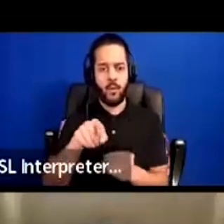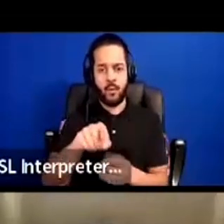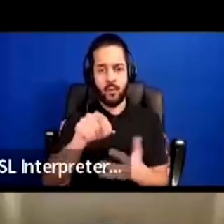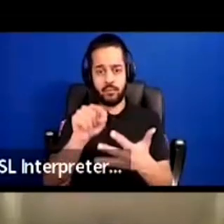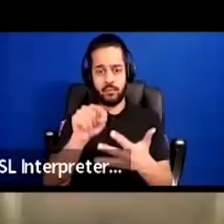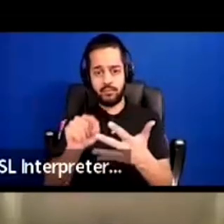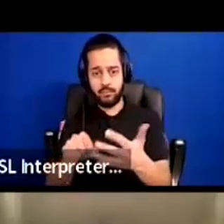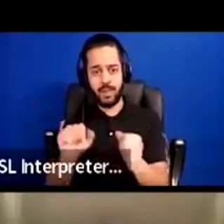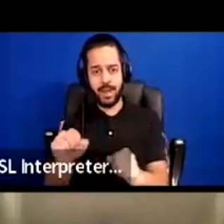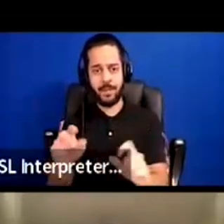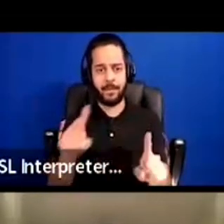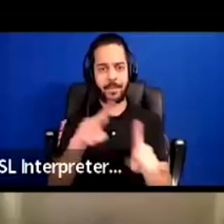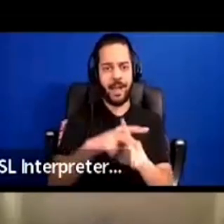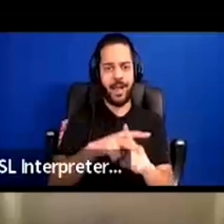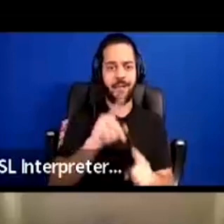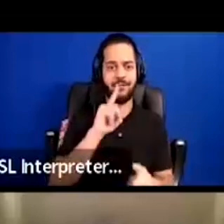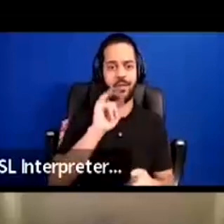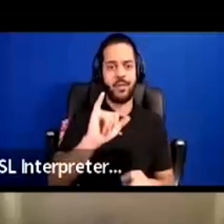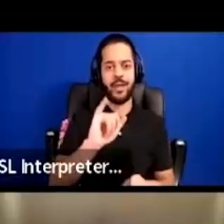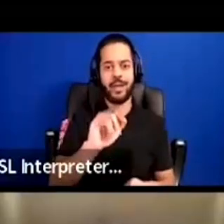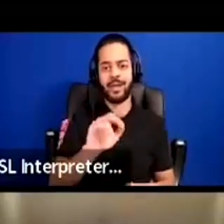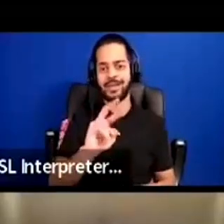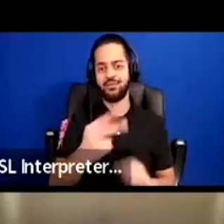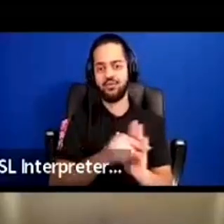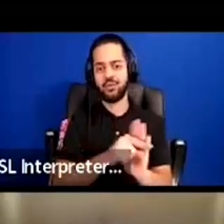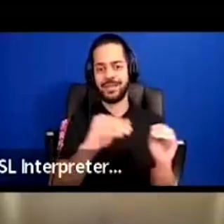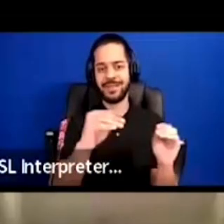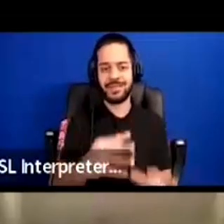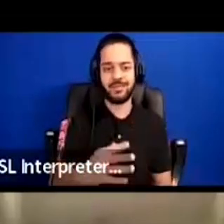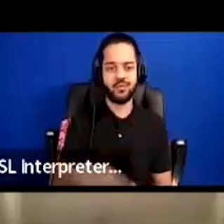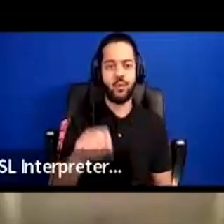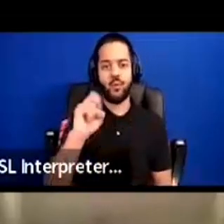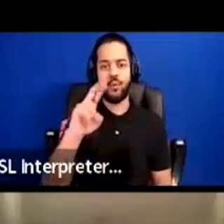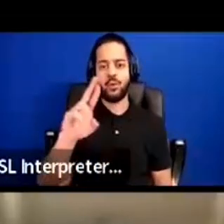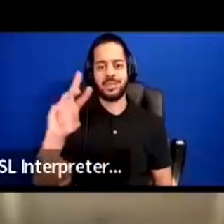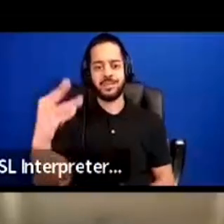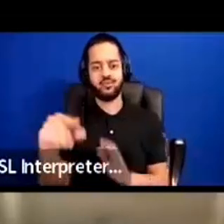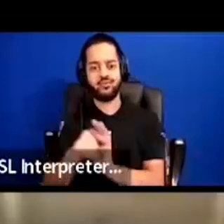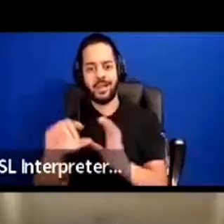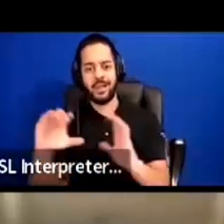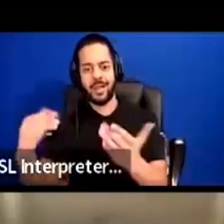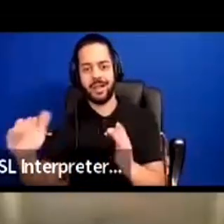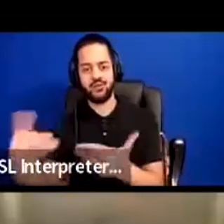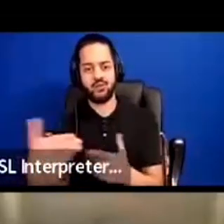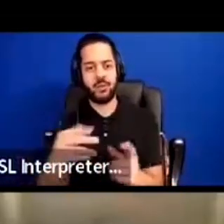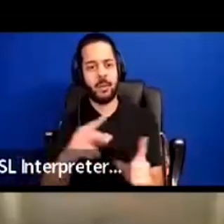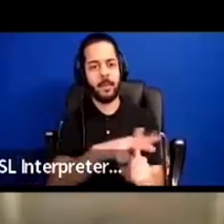teacher in that 2nd grade classroom or in that sixth grade classroom.